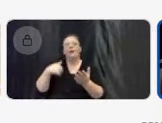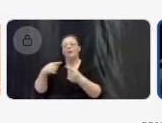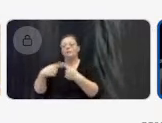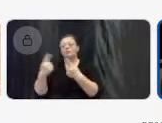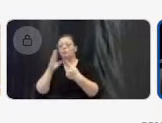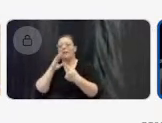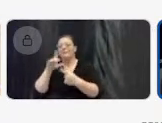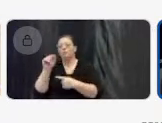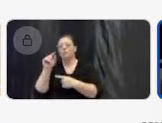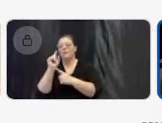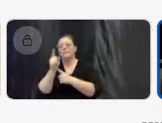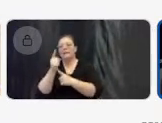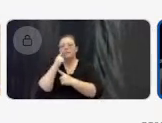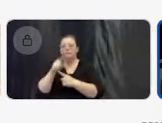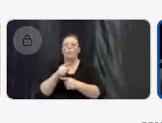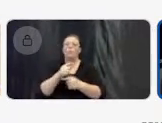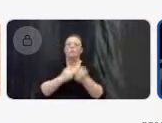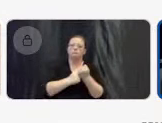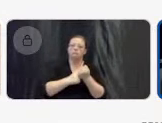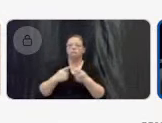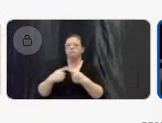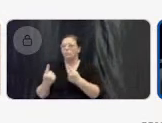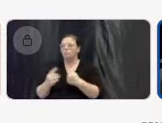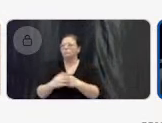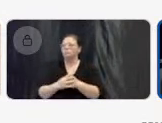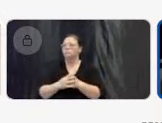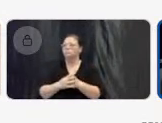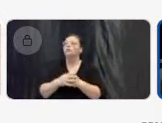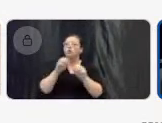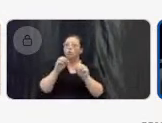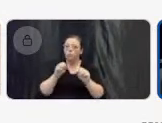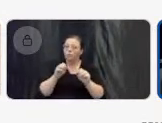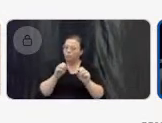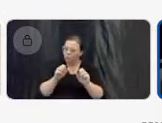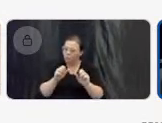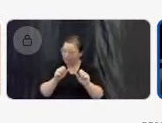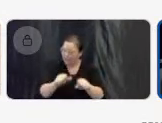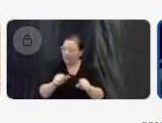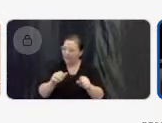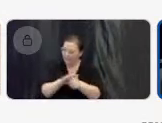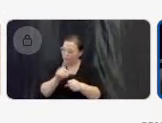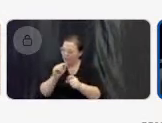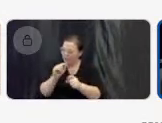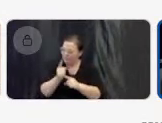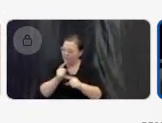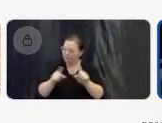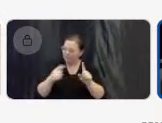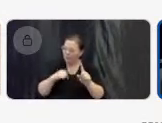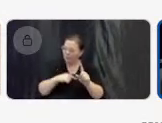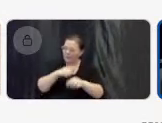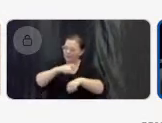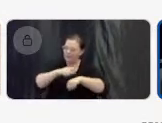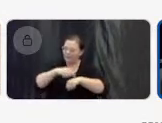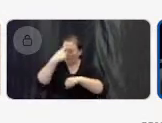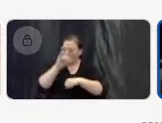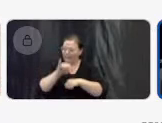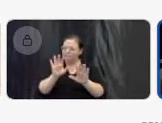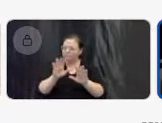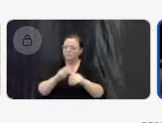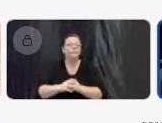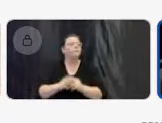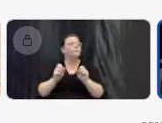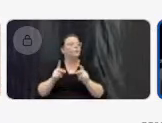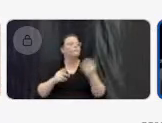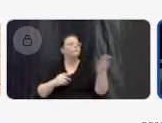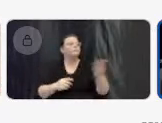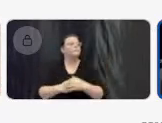minutes respectively on both sides. Of course, you don't have to take the full 20 minutes, but we just want to let you know and we will have time record on for keeping. Yes, please,